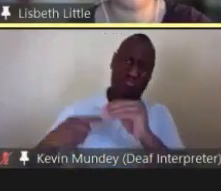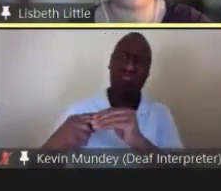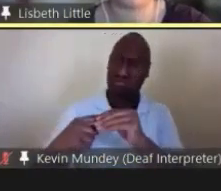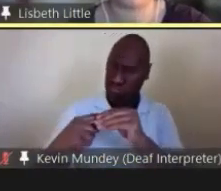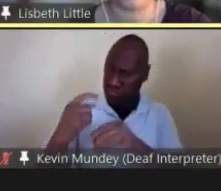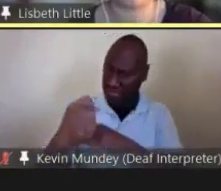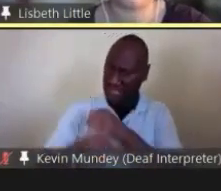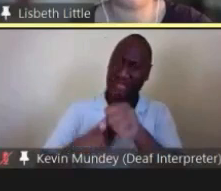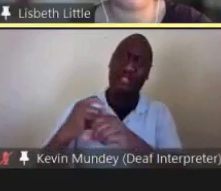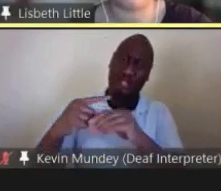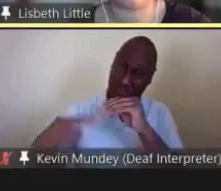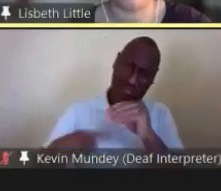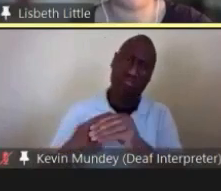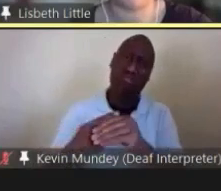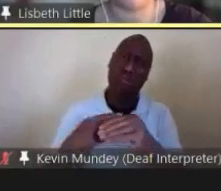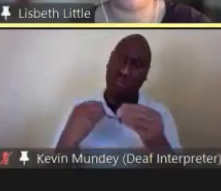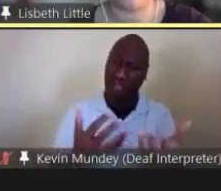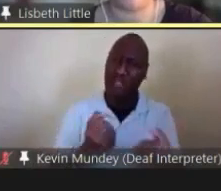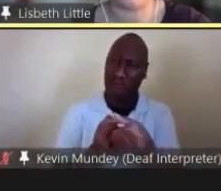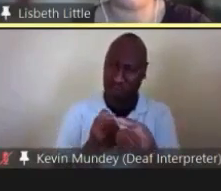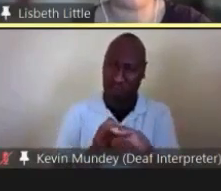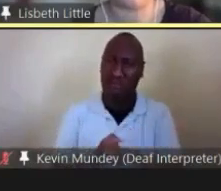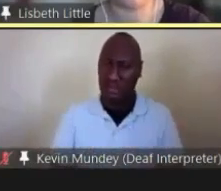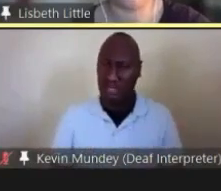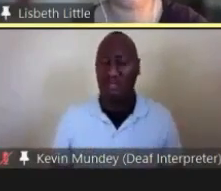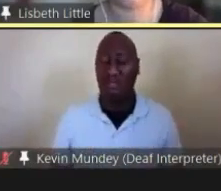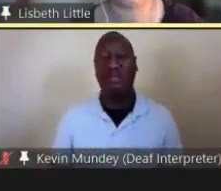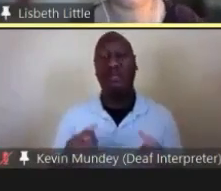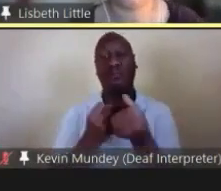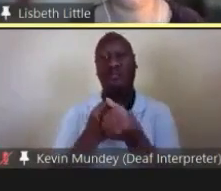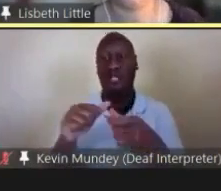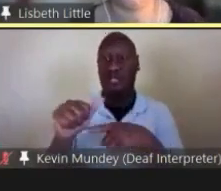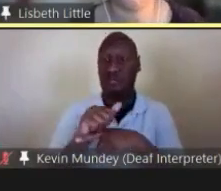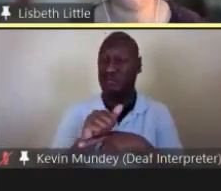Most of our workshops and trainings are free to parents.